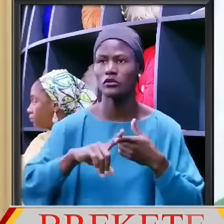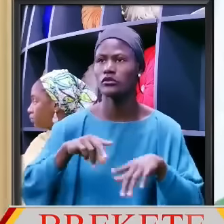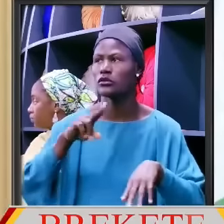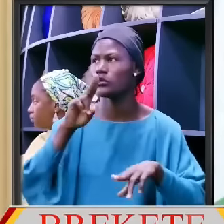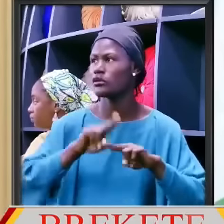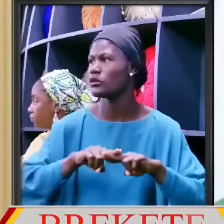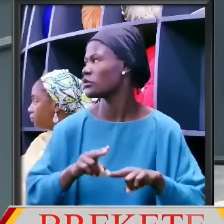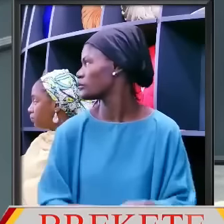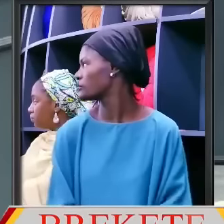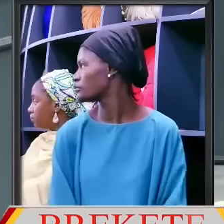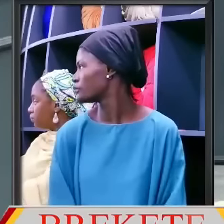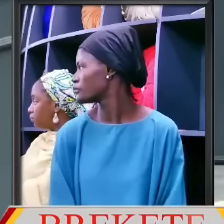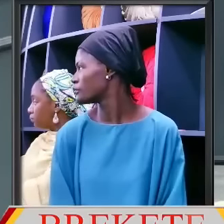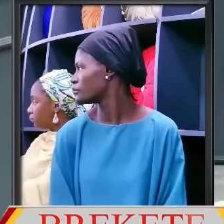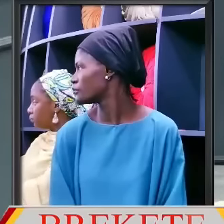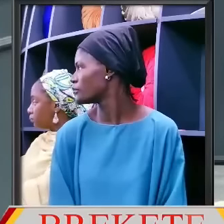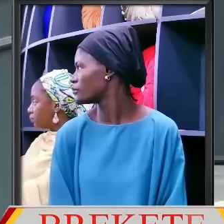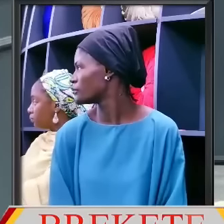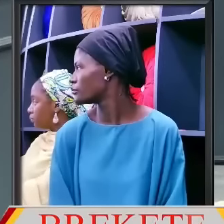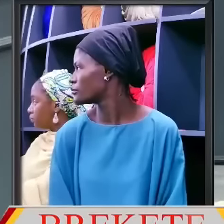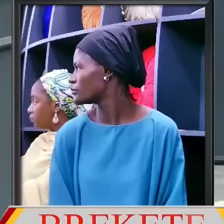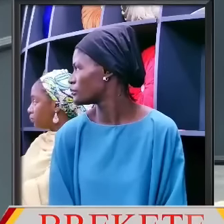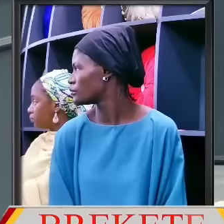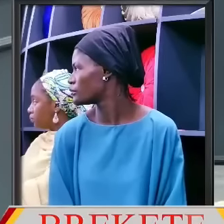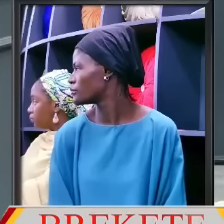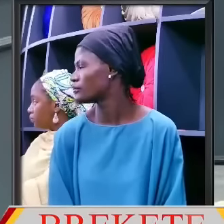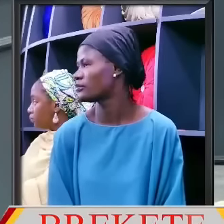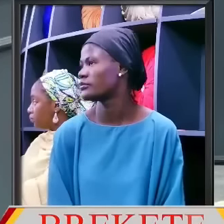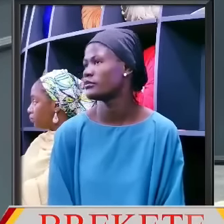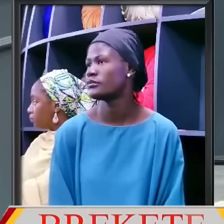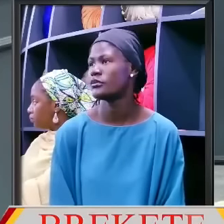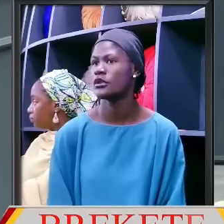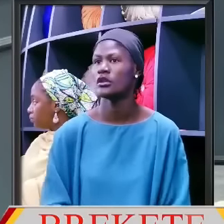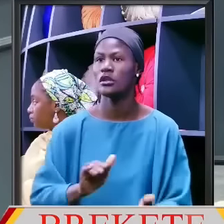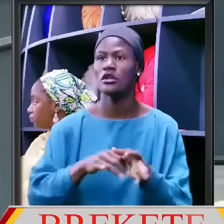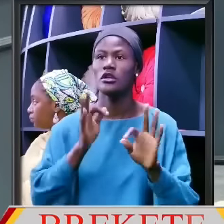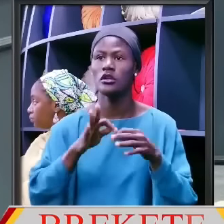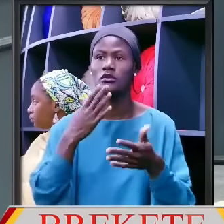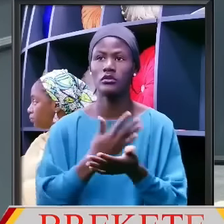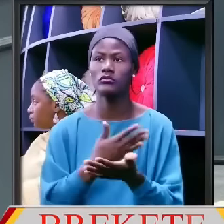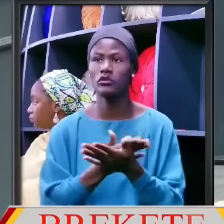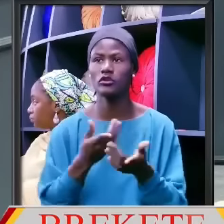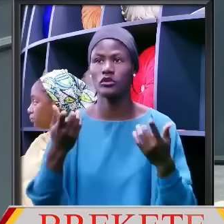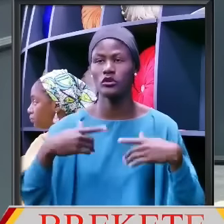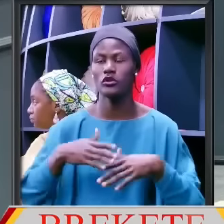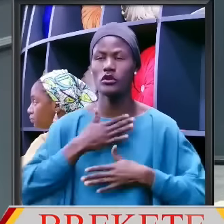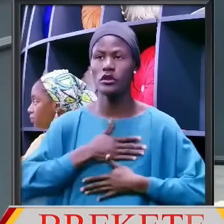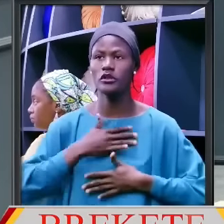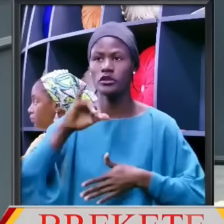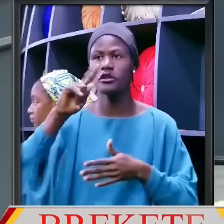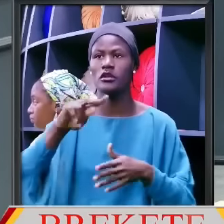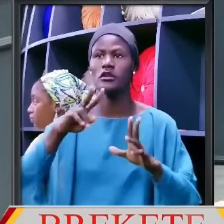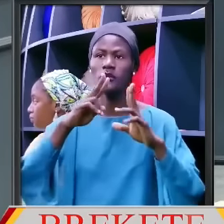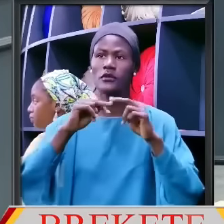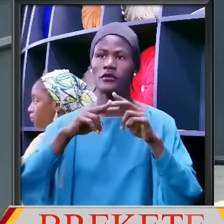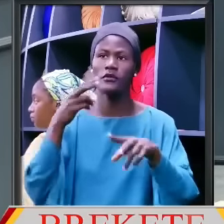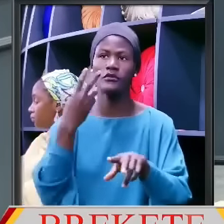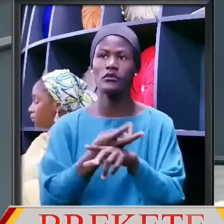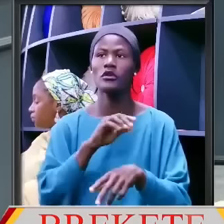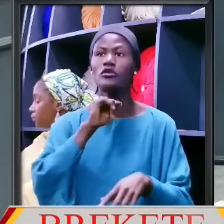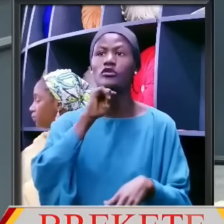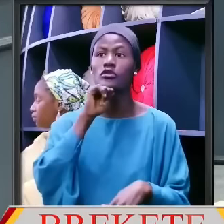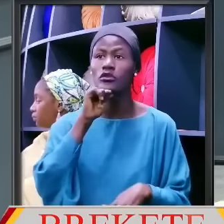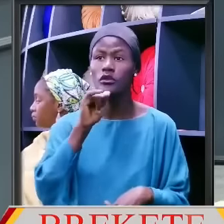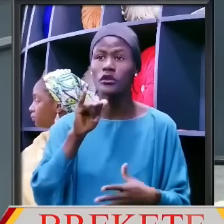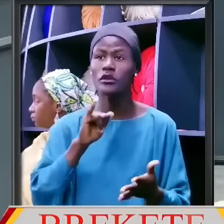Okay, sir. Thanks, sir. Yes, sir. Thanks. Be strong, go. Okay. So that when this money go come, you go enjoy them. And no